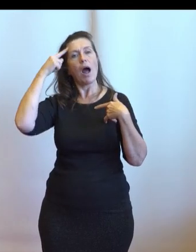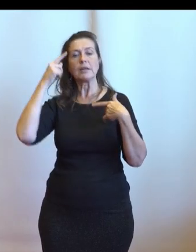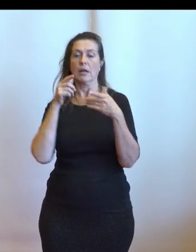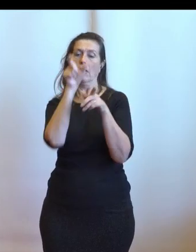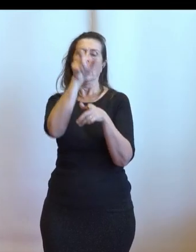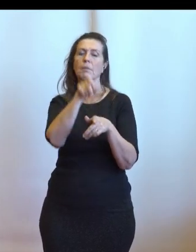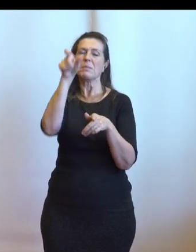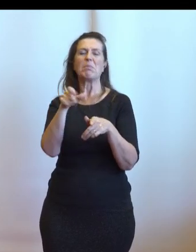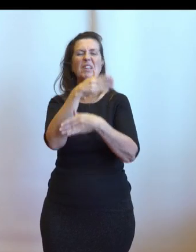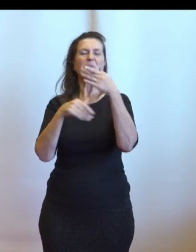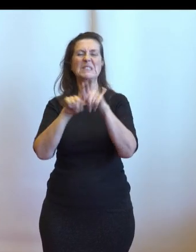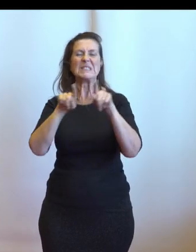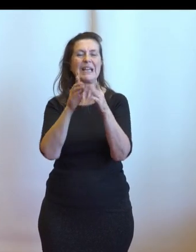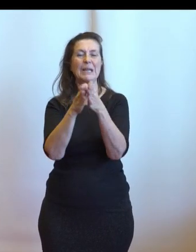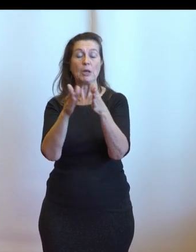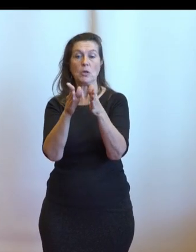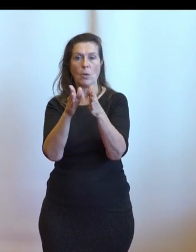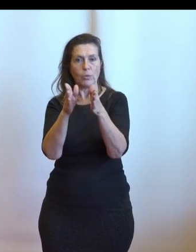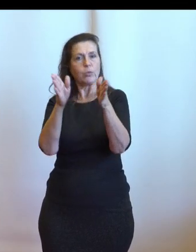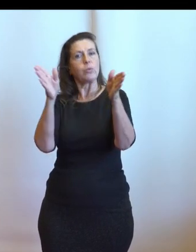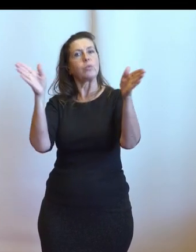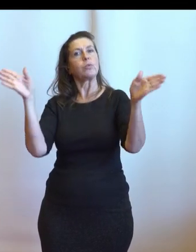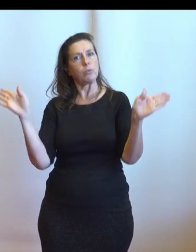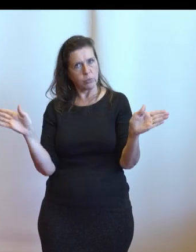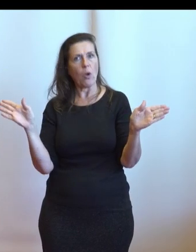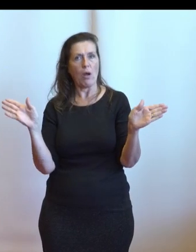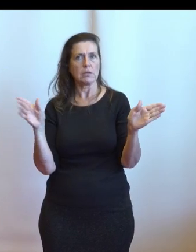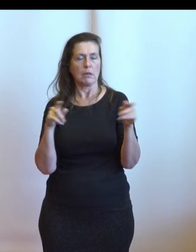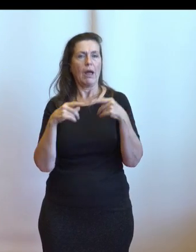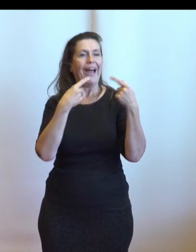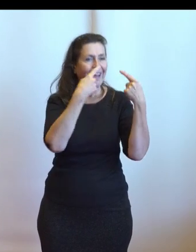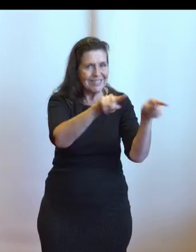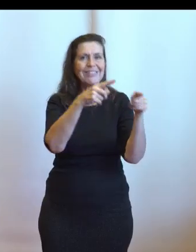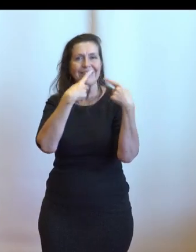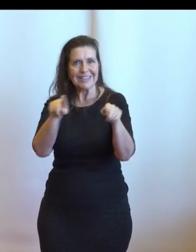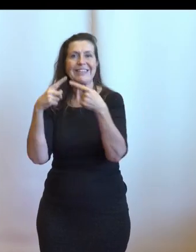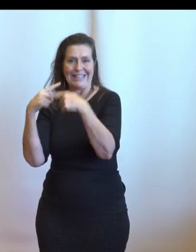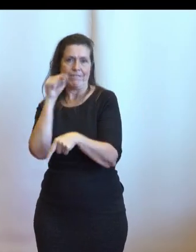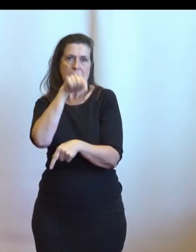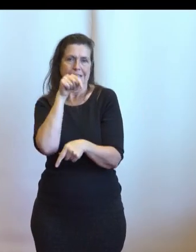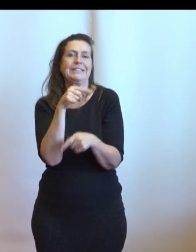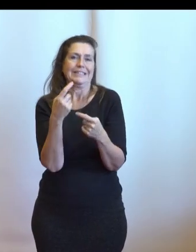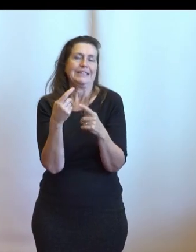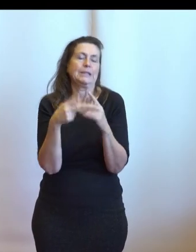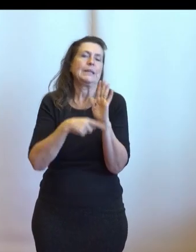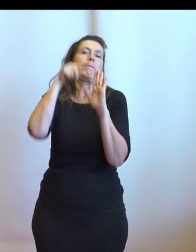possible and not just reusing the same participants every time, I think is particularly important.